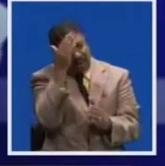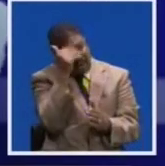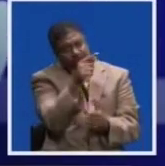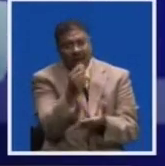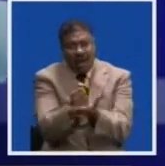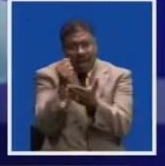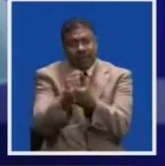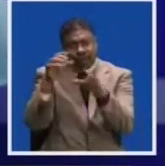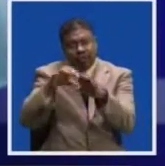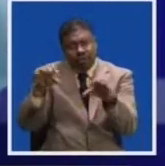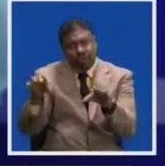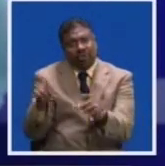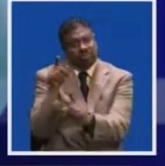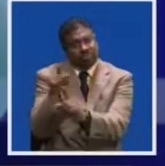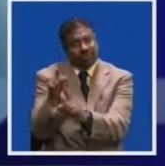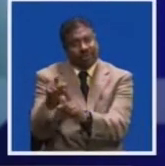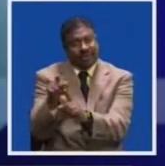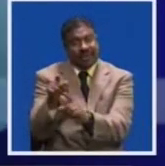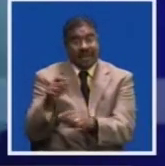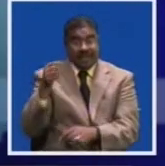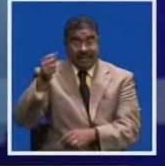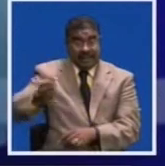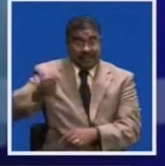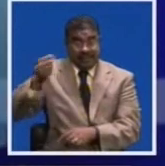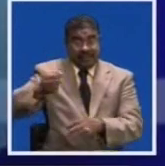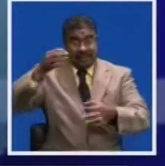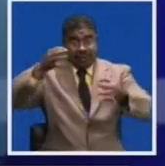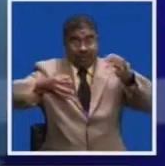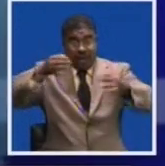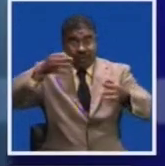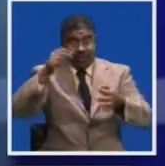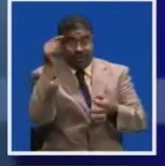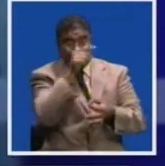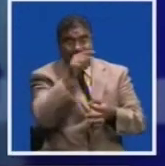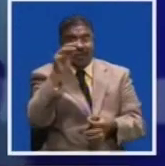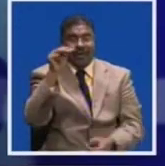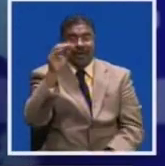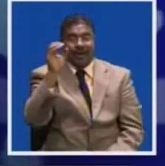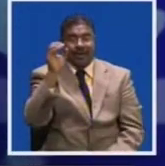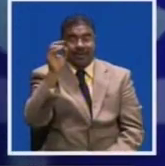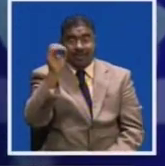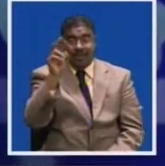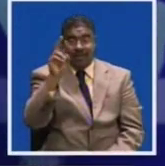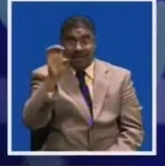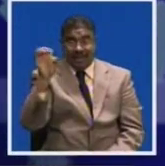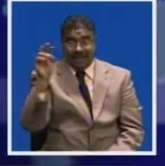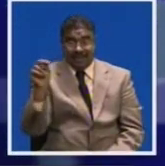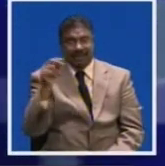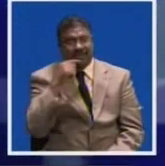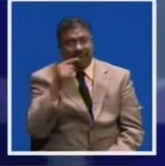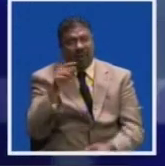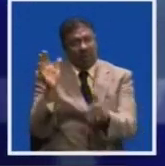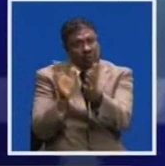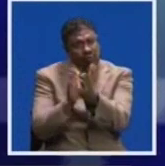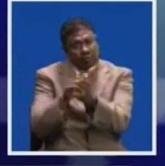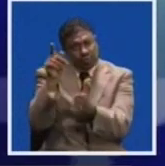production possible. And Chief Judge for the Talent Show program, Maureen Lilanda, has urged schools to take up music